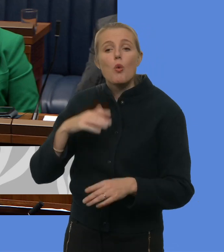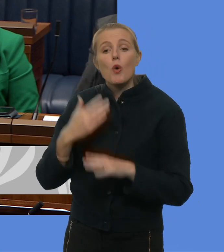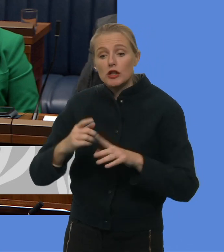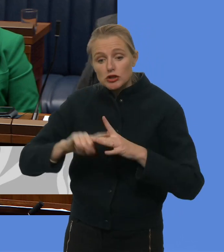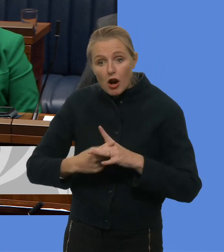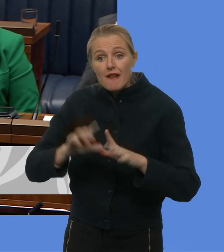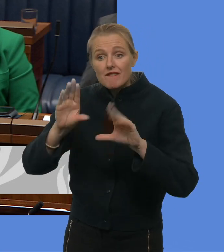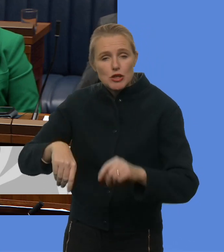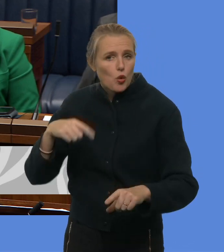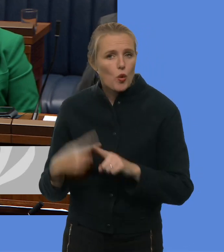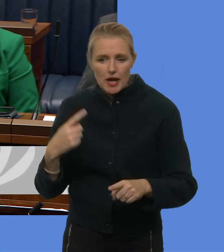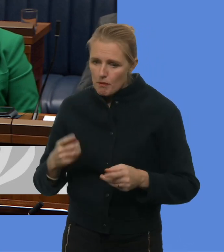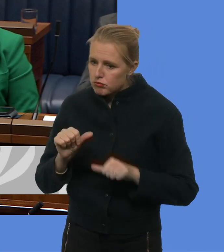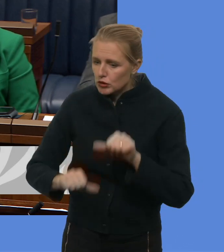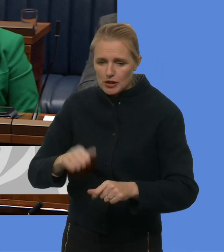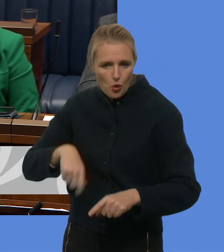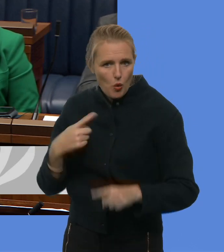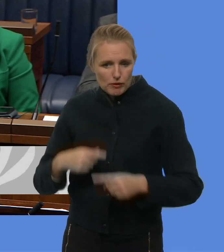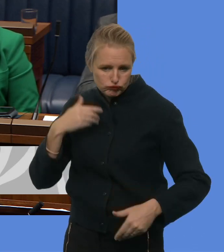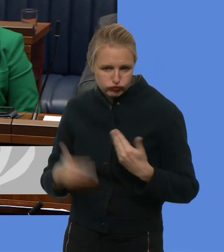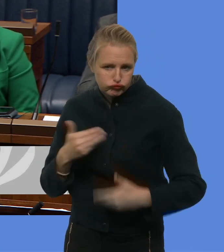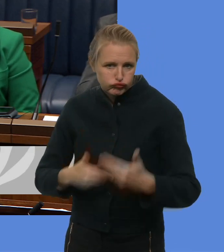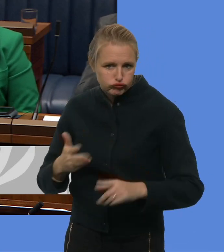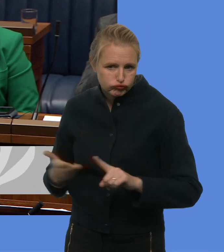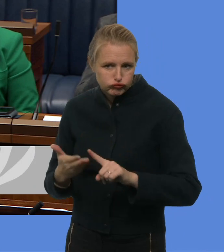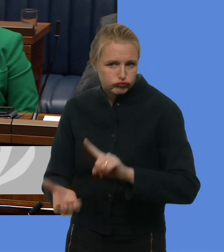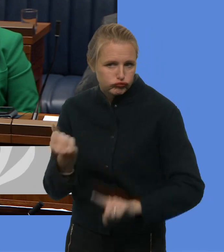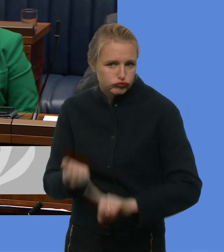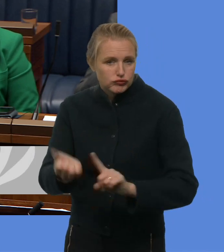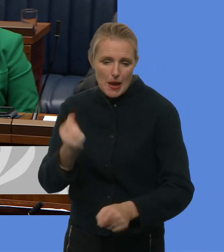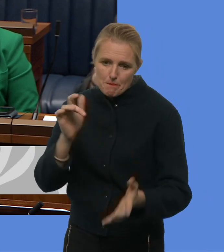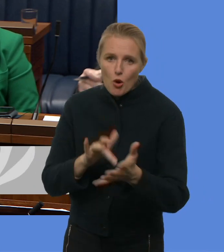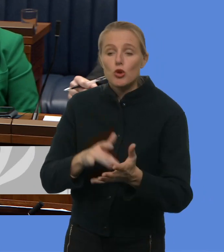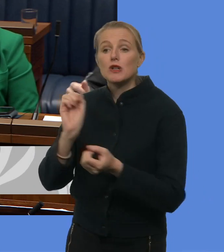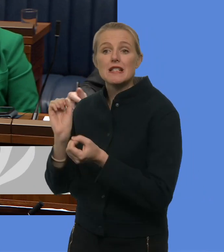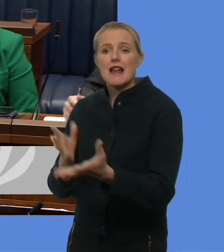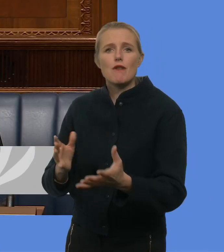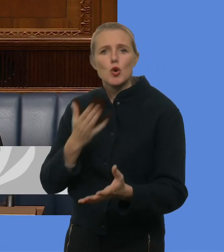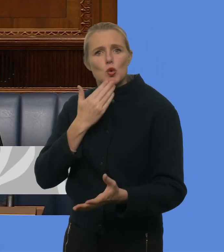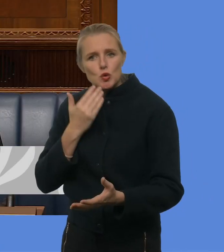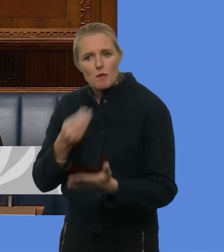we have. So improving the process is a huge part of our ability to deliver, and we're really focused on that